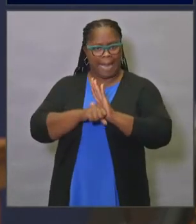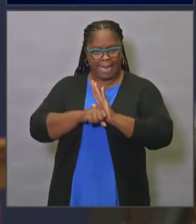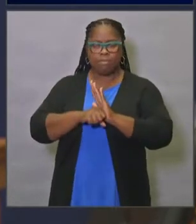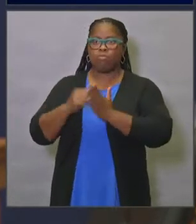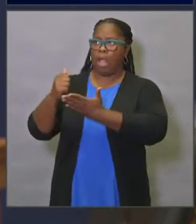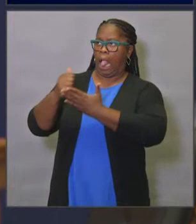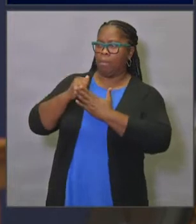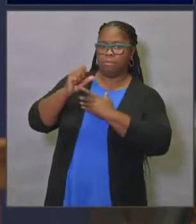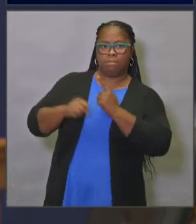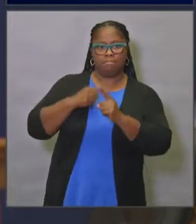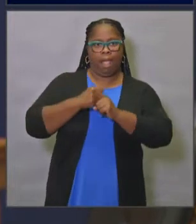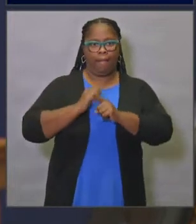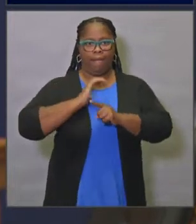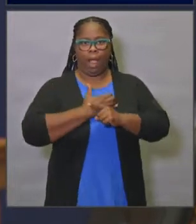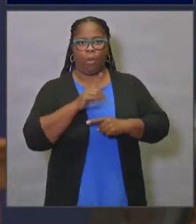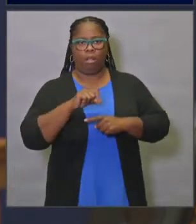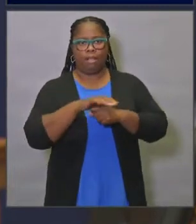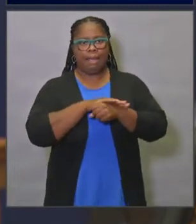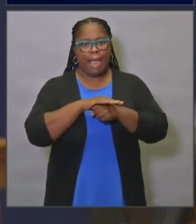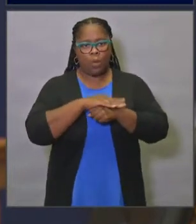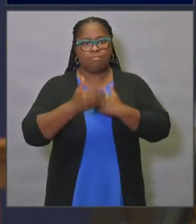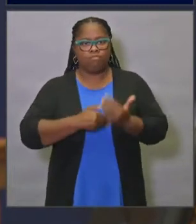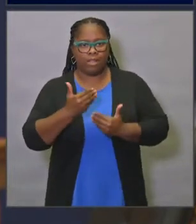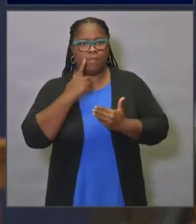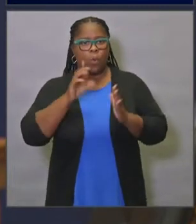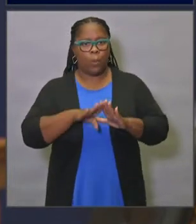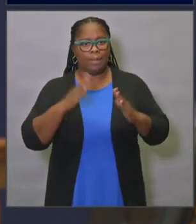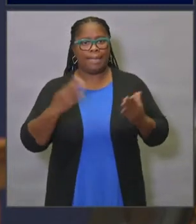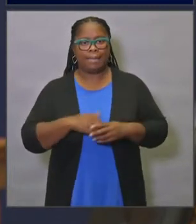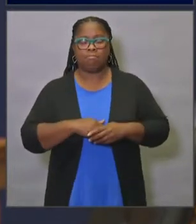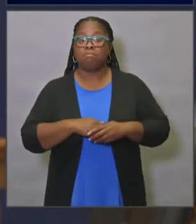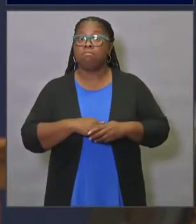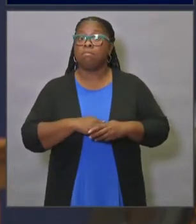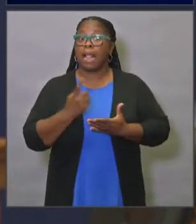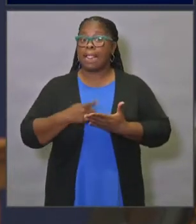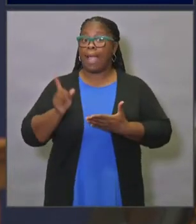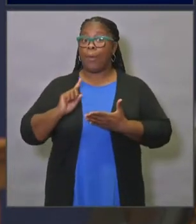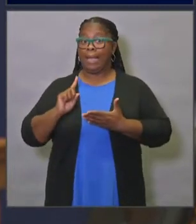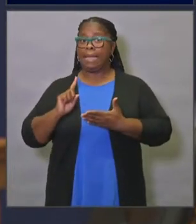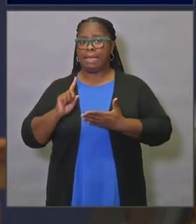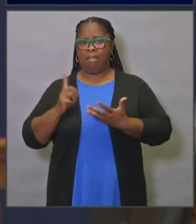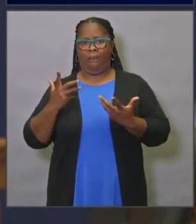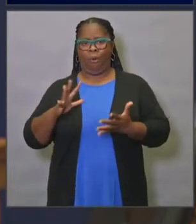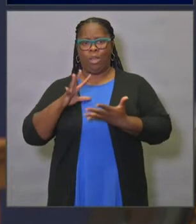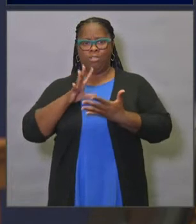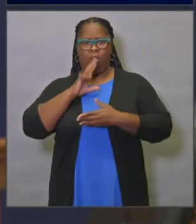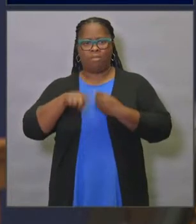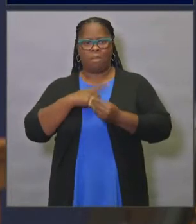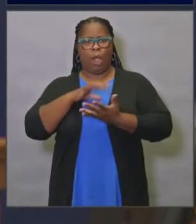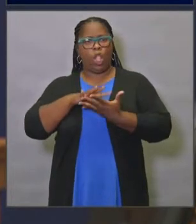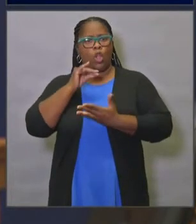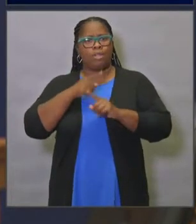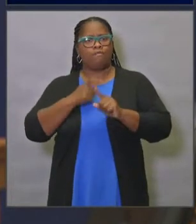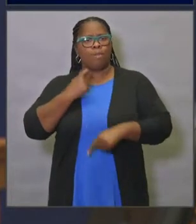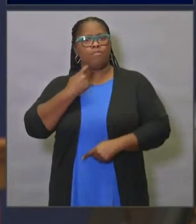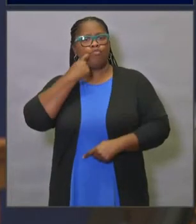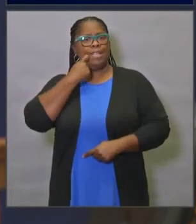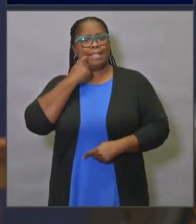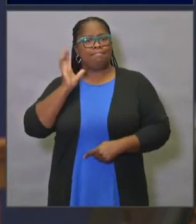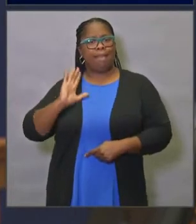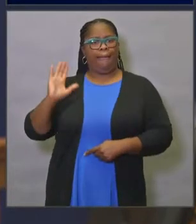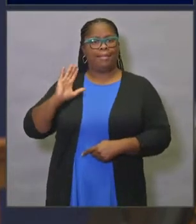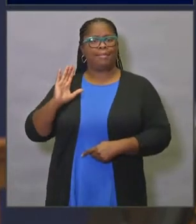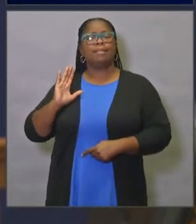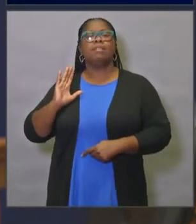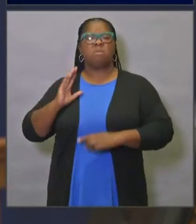for reopening. I also want to talk a little about what we talked about last week, and that is learning from our recent past and taking action that will